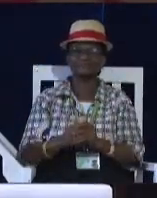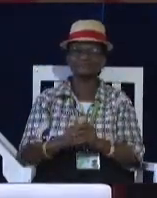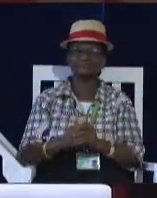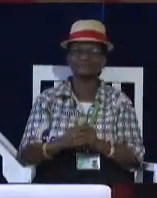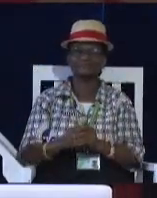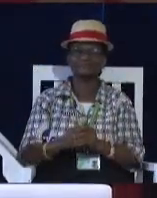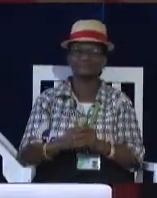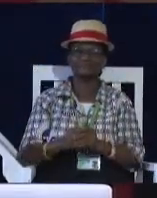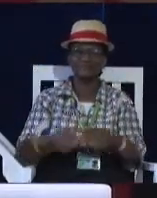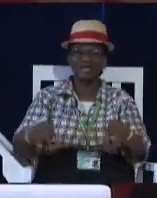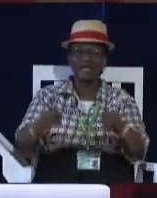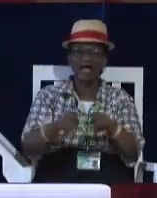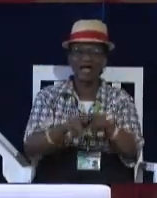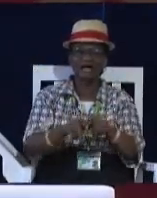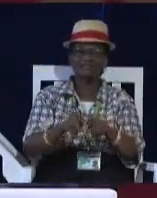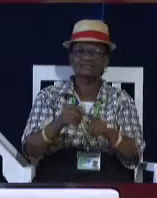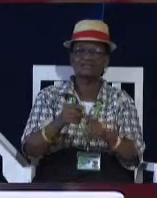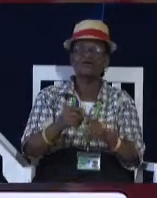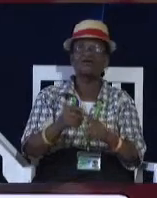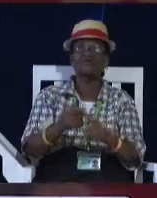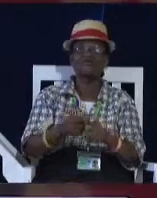Well, as of tonight,